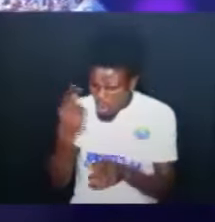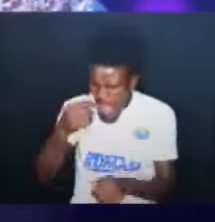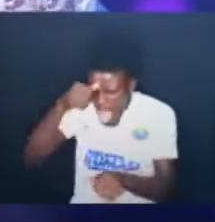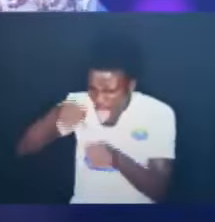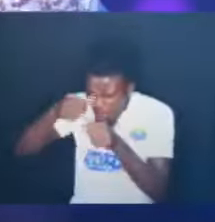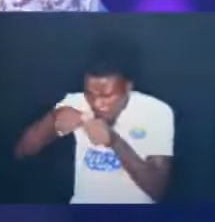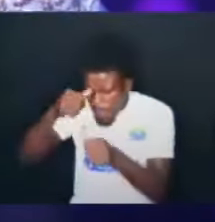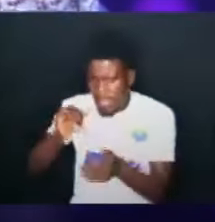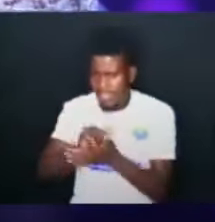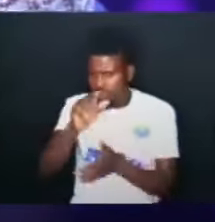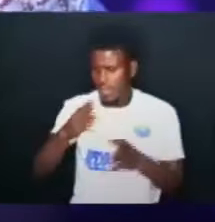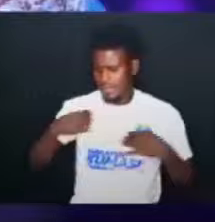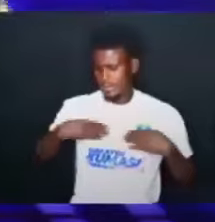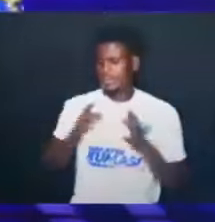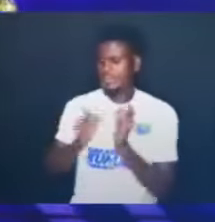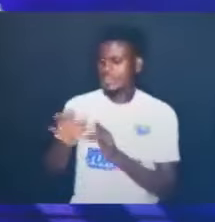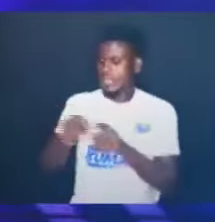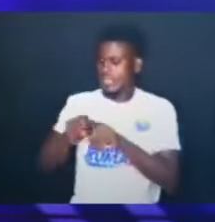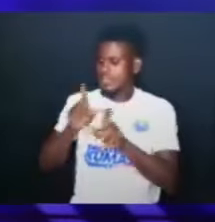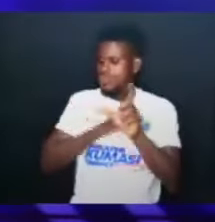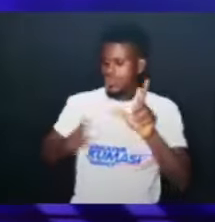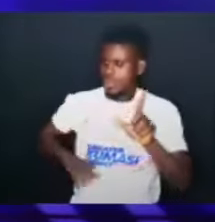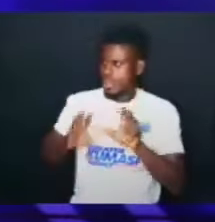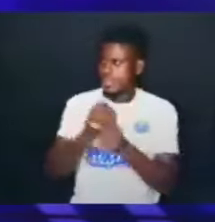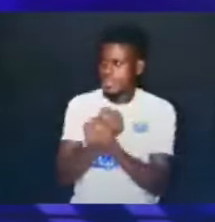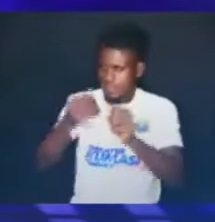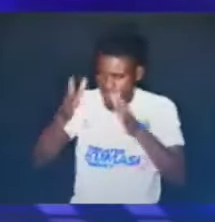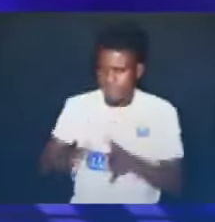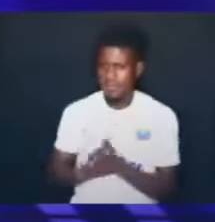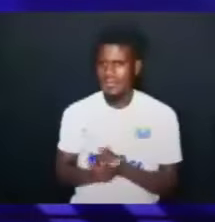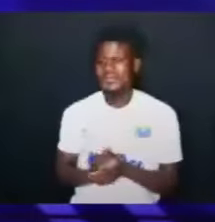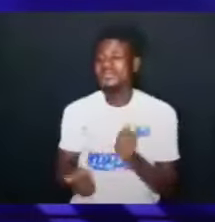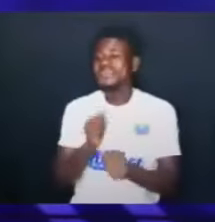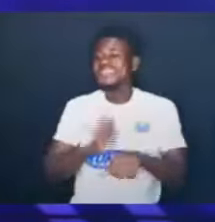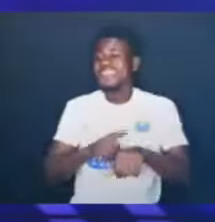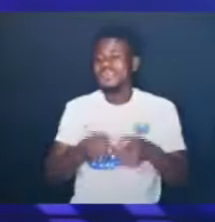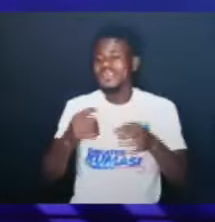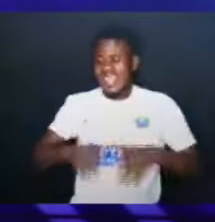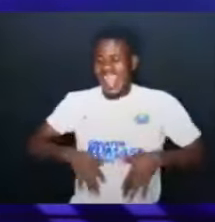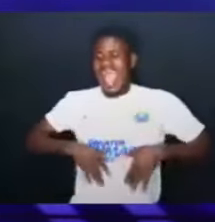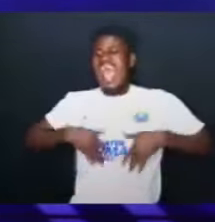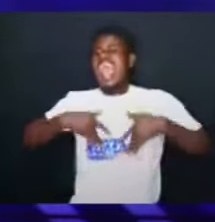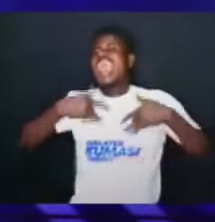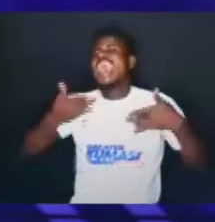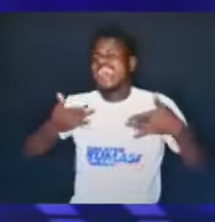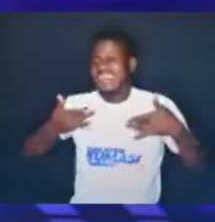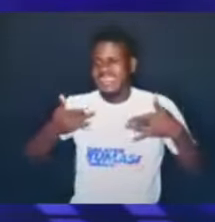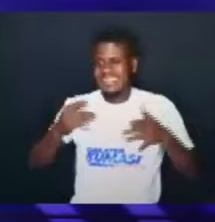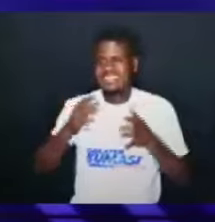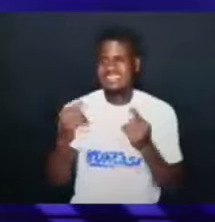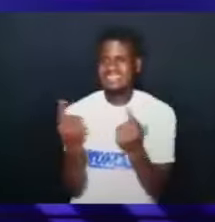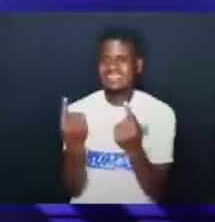and Savior. Normally, when we confess our sins, the preacher man will say that, having said